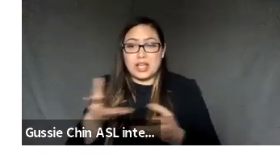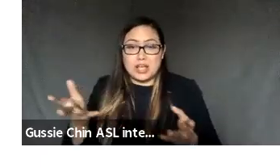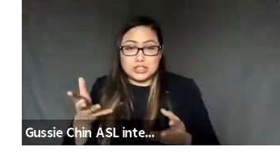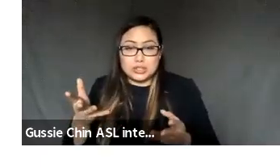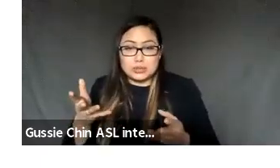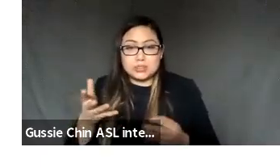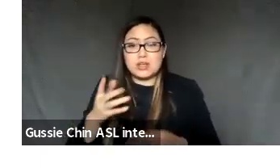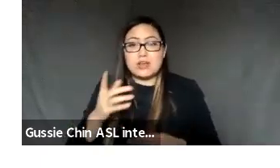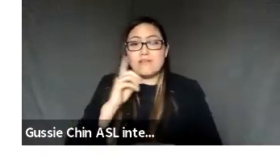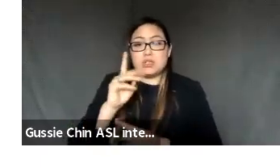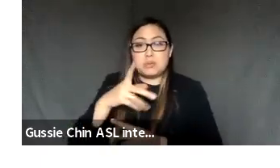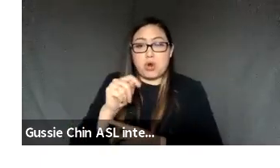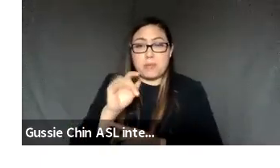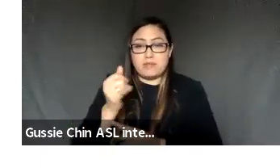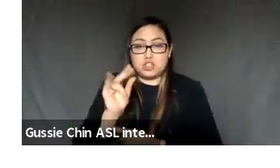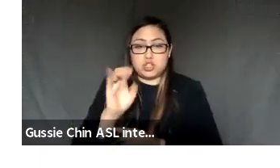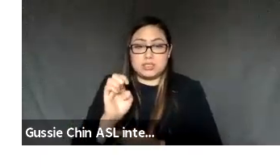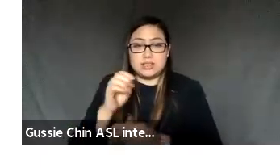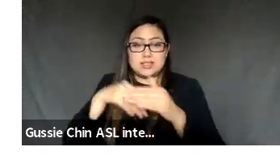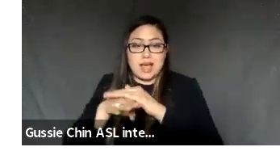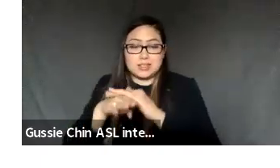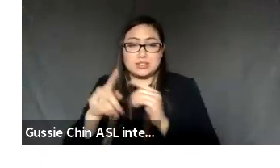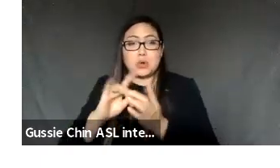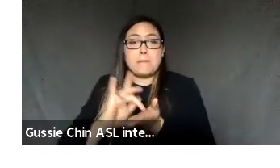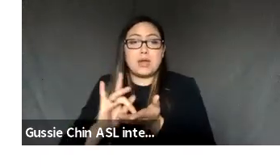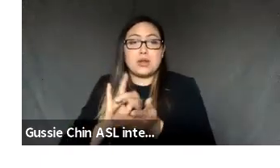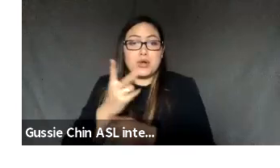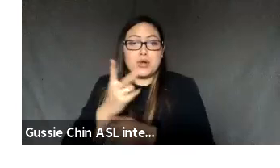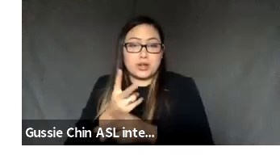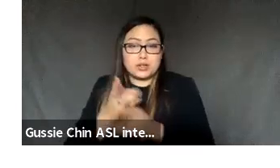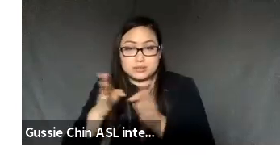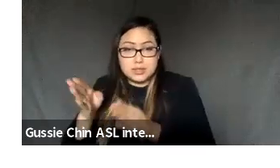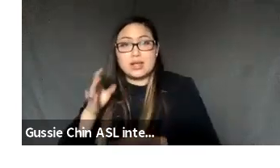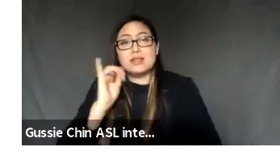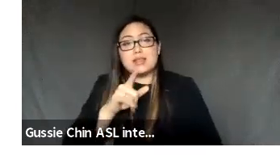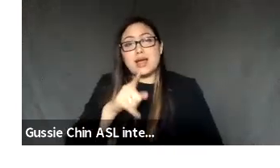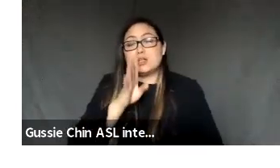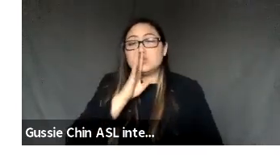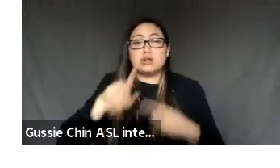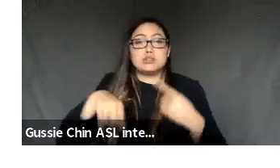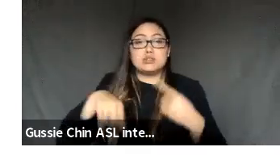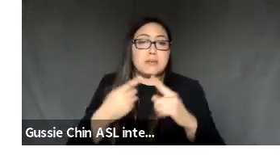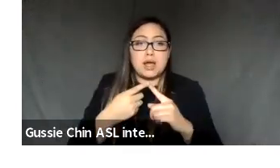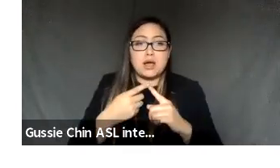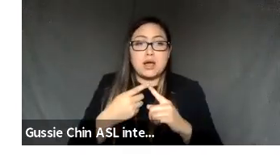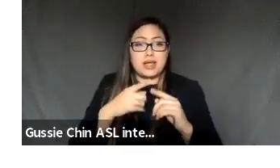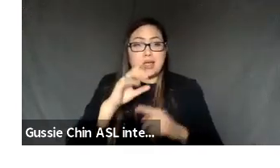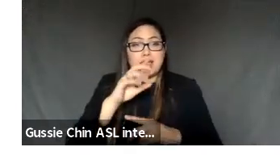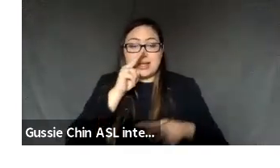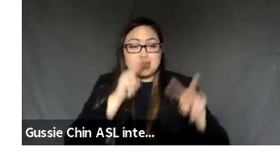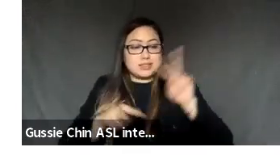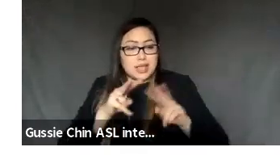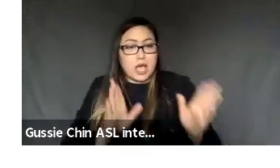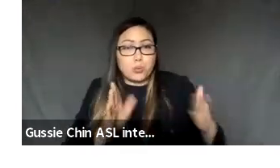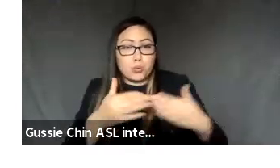mobility disabilities. So, this guidance addresses maneuvering situations like in exam rooms, and it's